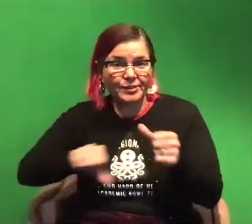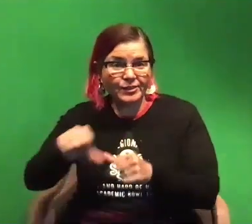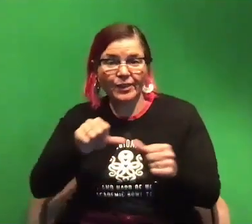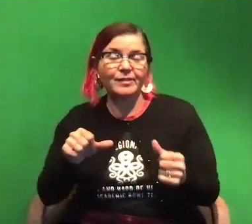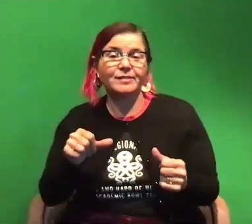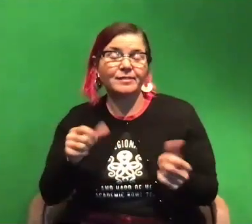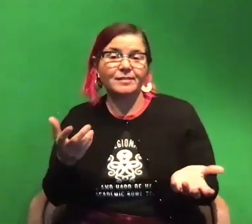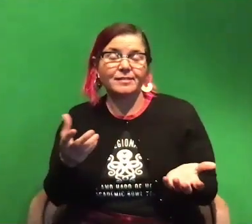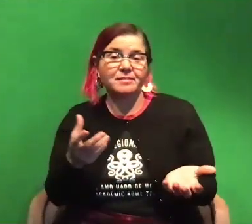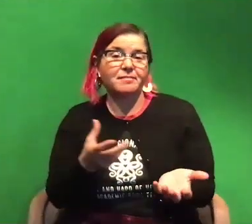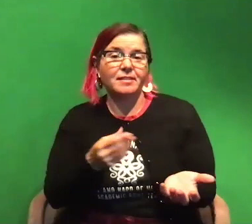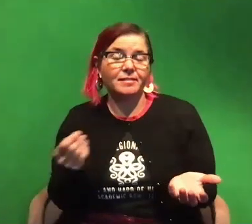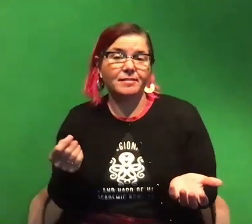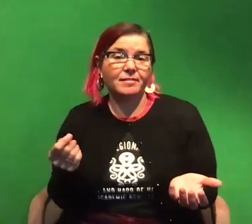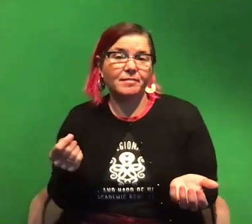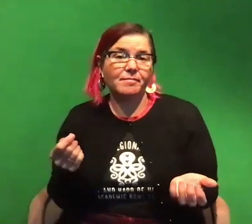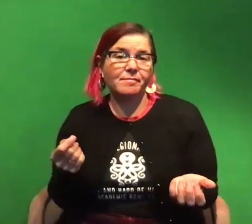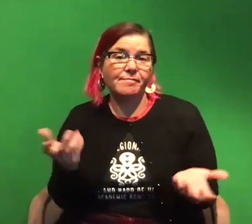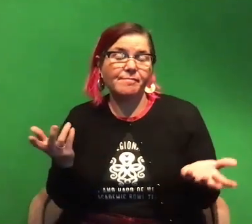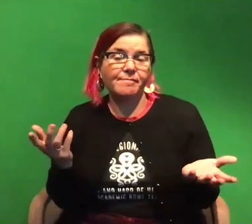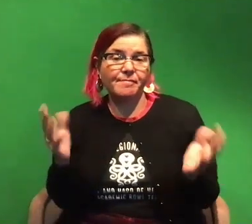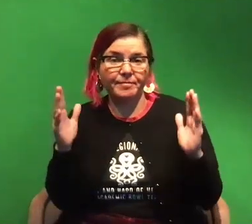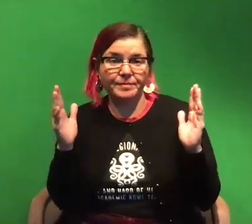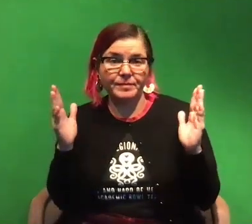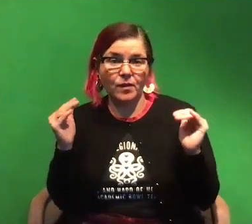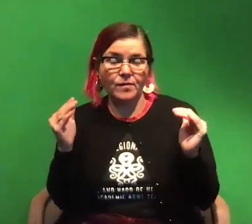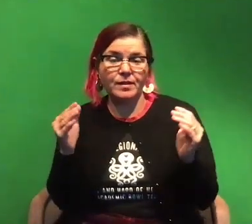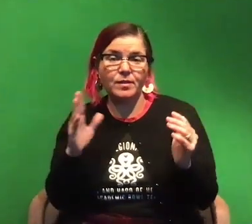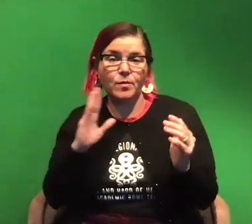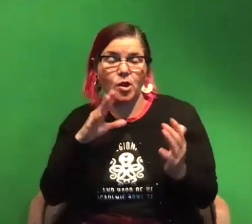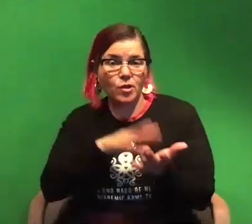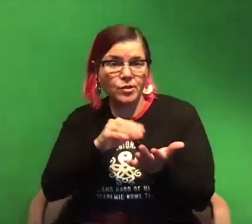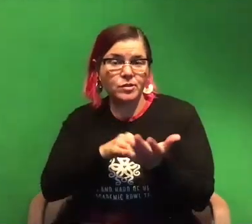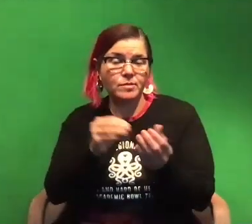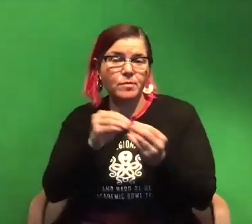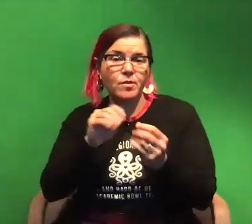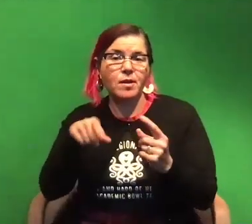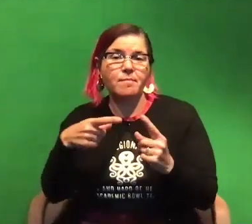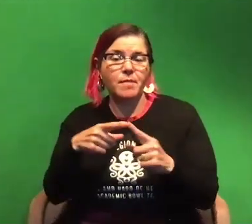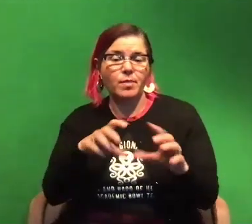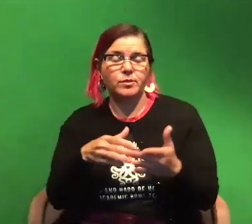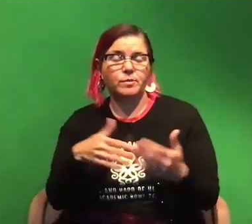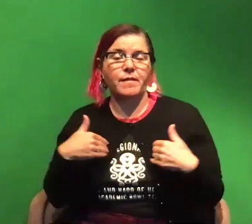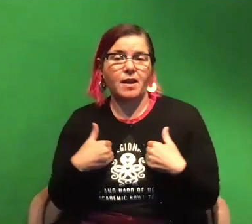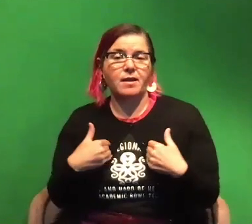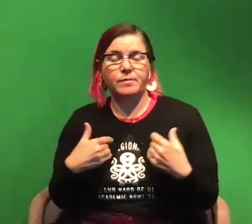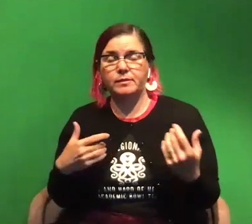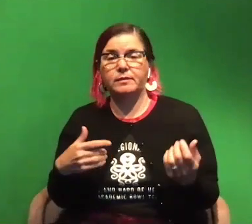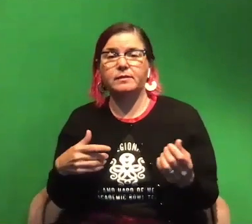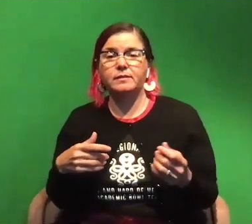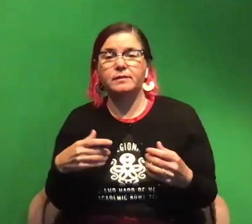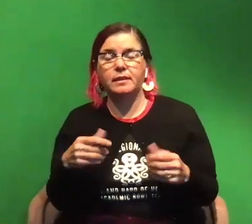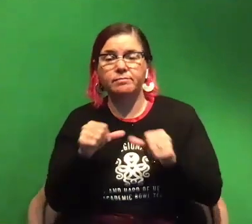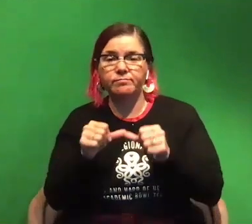beings. And yeah, hopefully we'll all kind of learn more about this group of animals as the interest and research